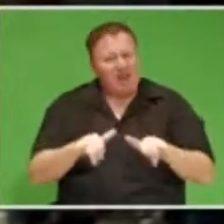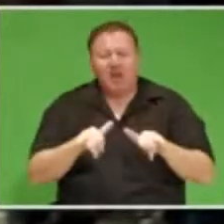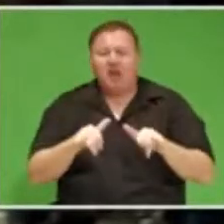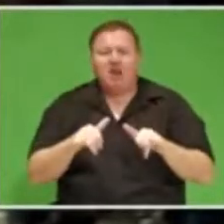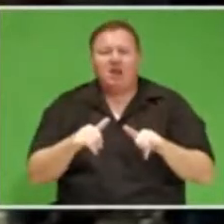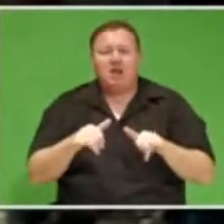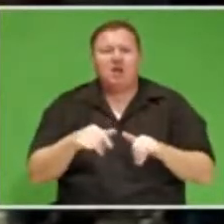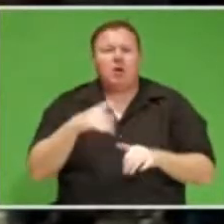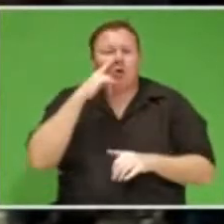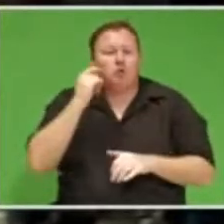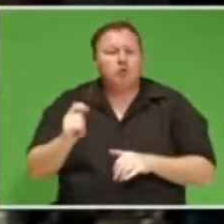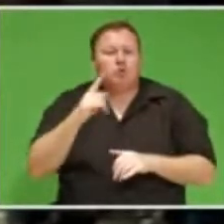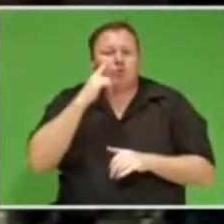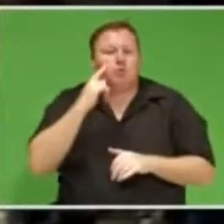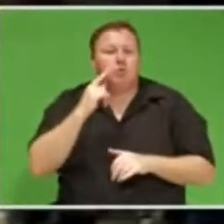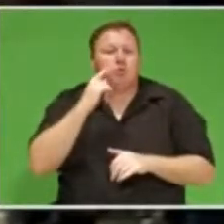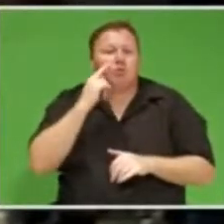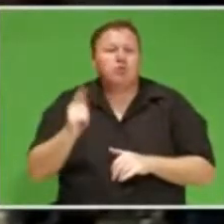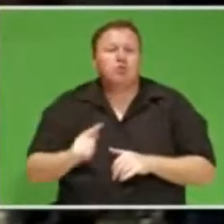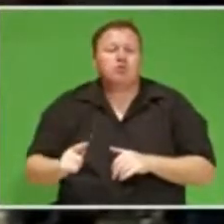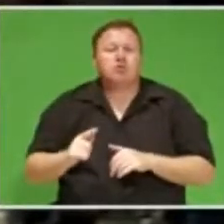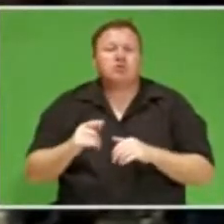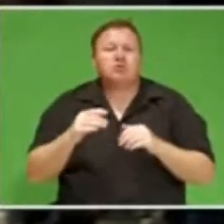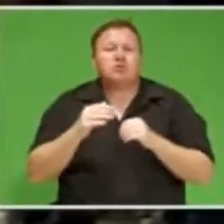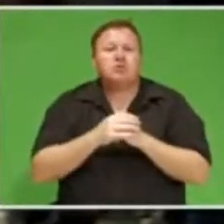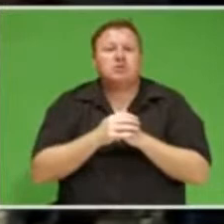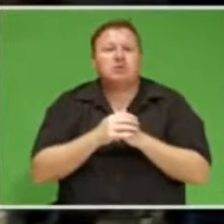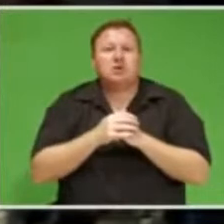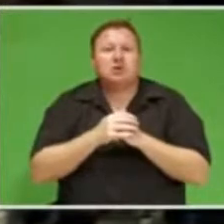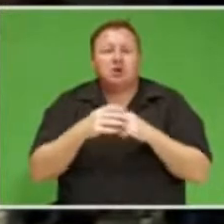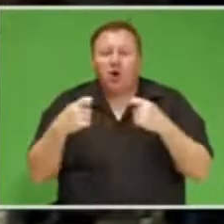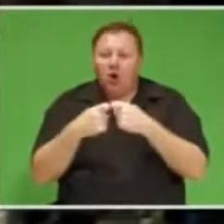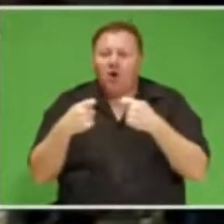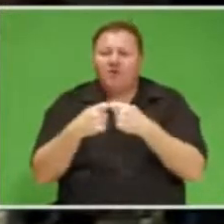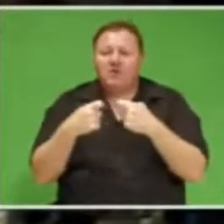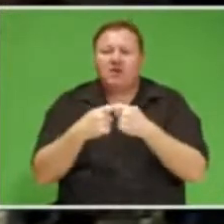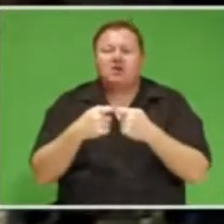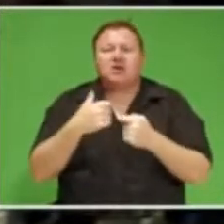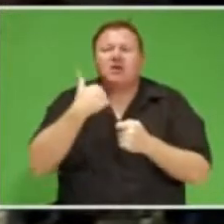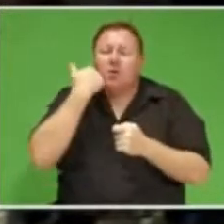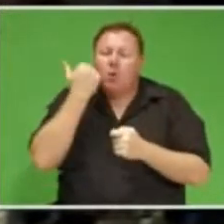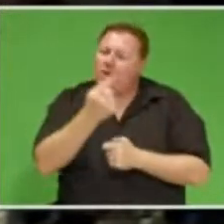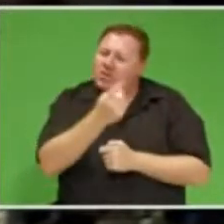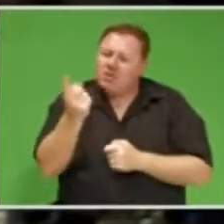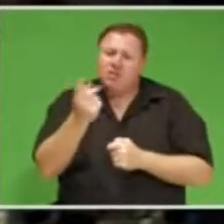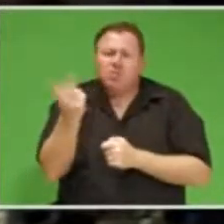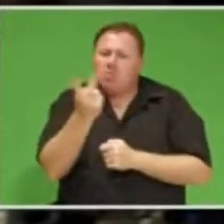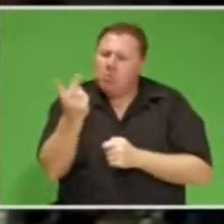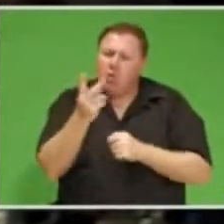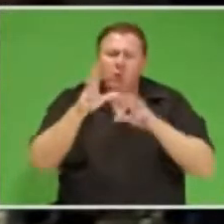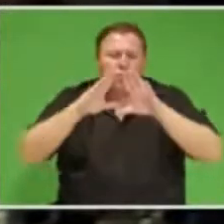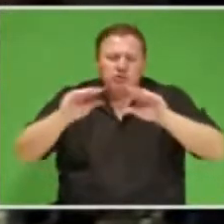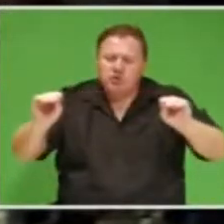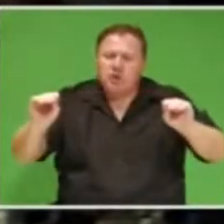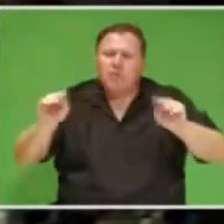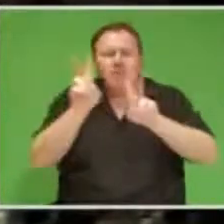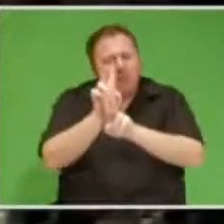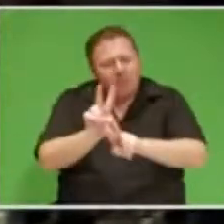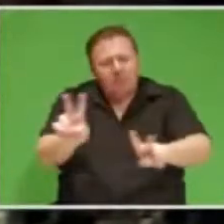all parties to that conflict to cease hostilities and seek a